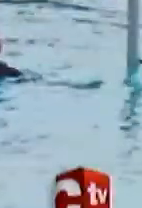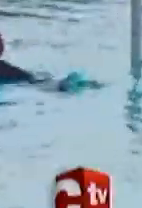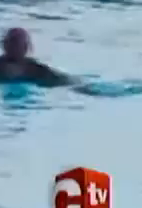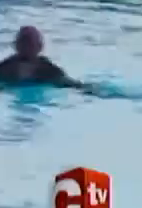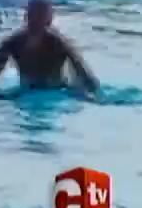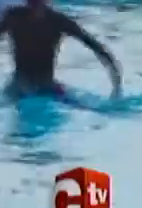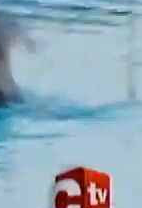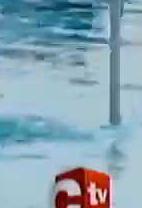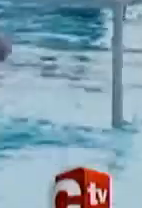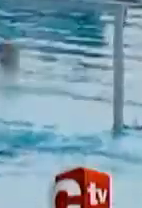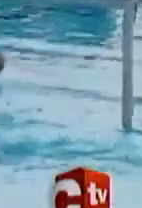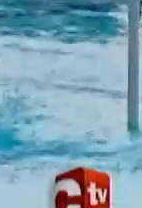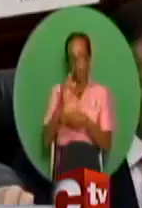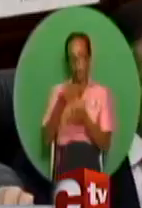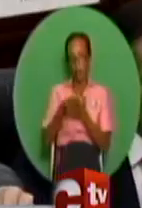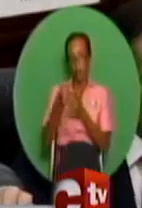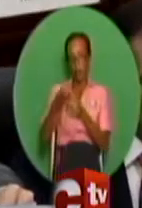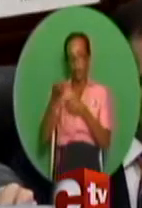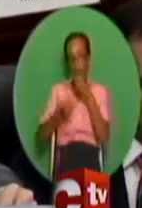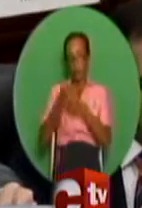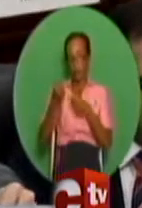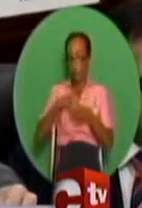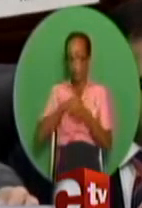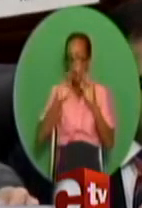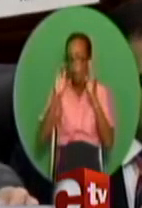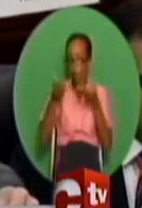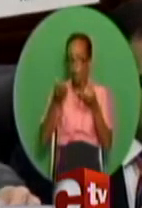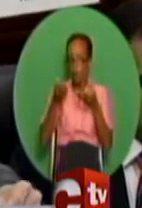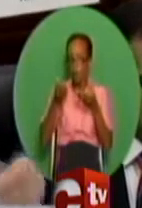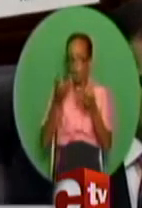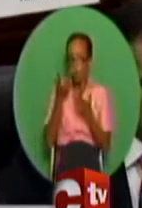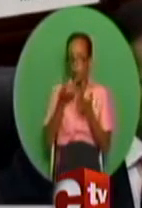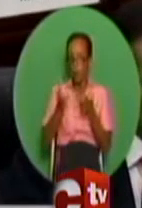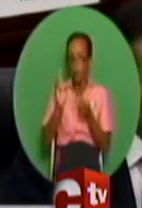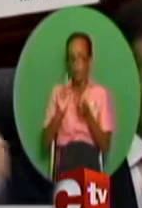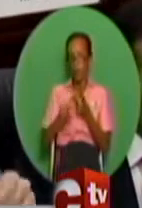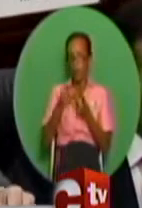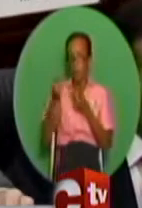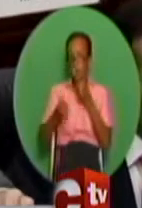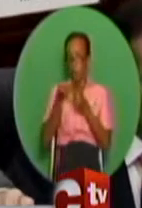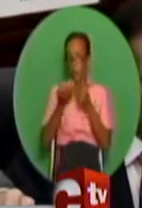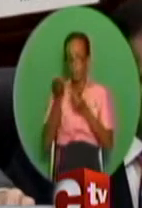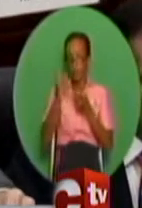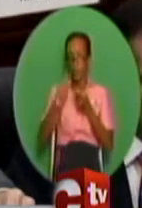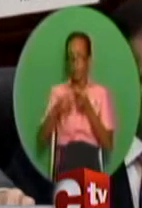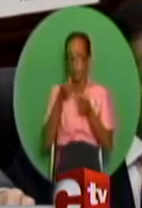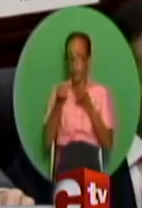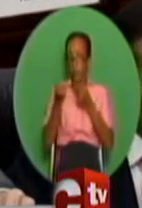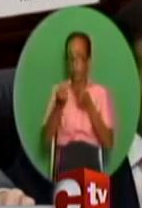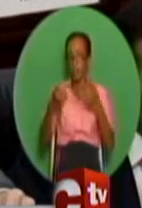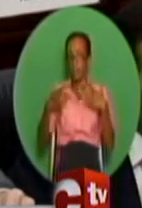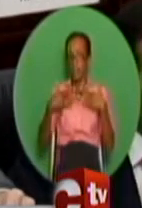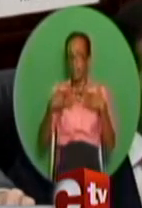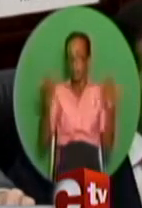sports. plan to focus on three major revenue generating avenues. Sport services, sport events and sport